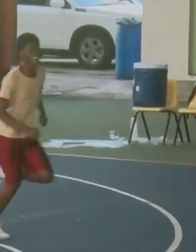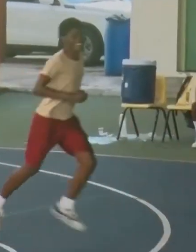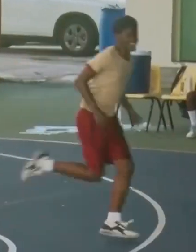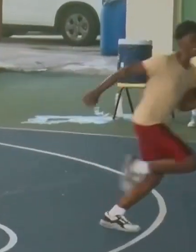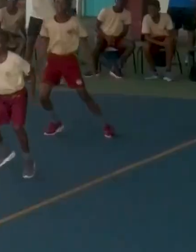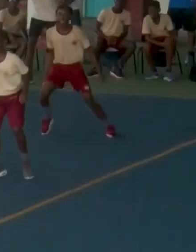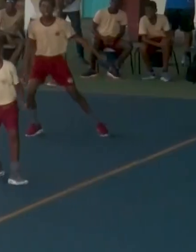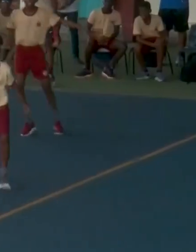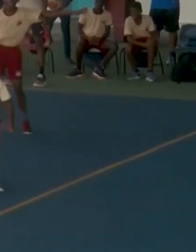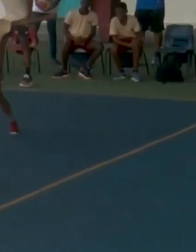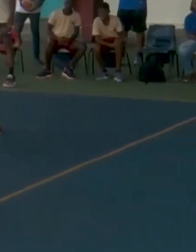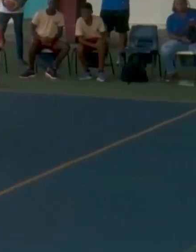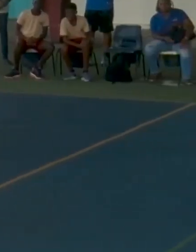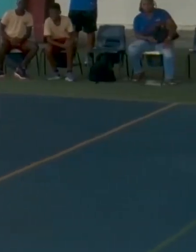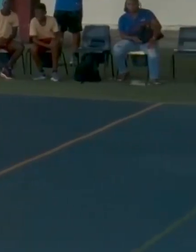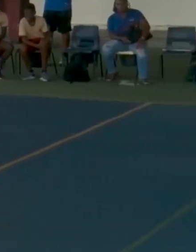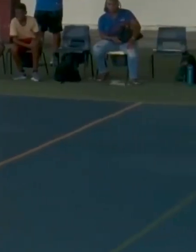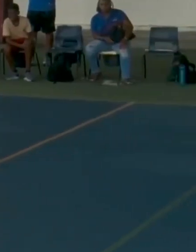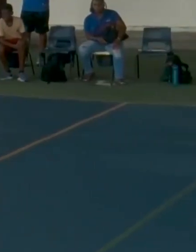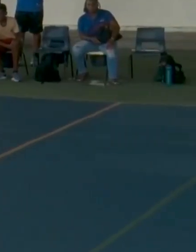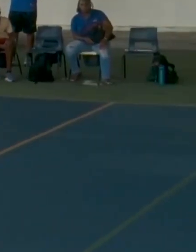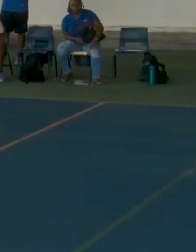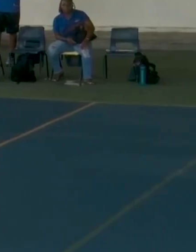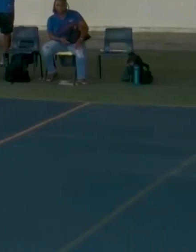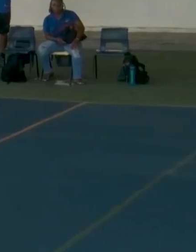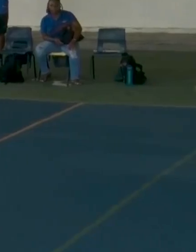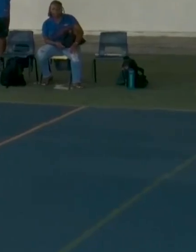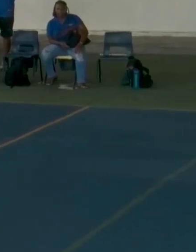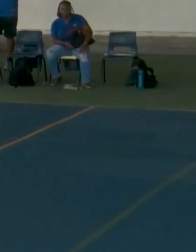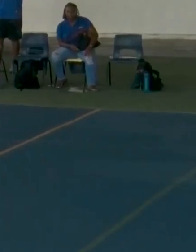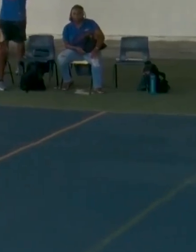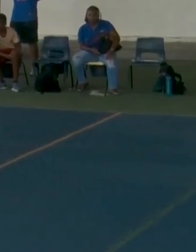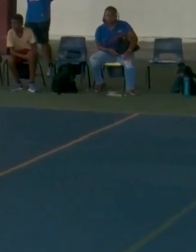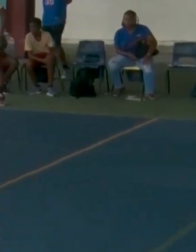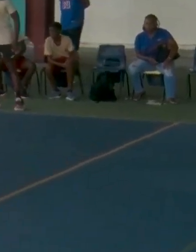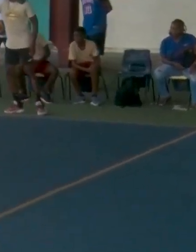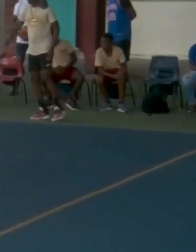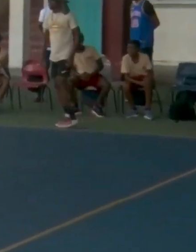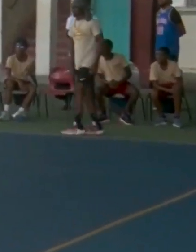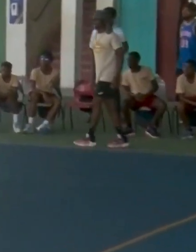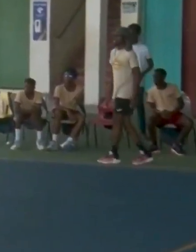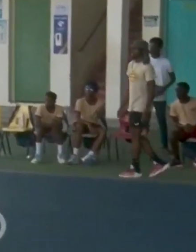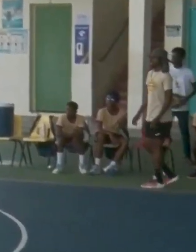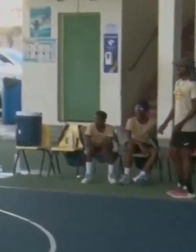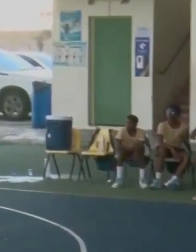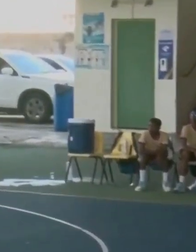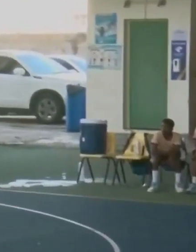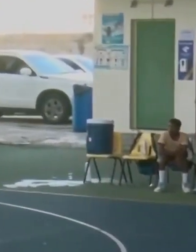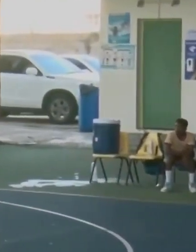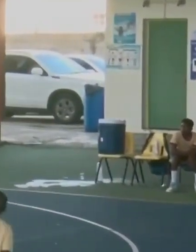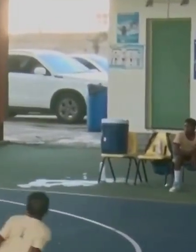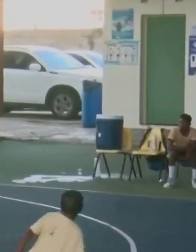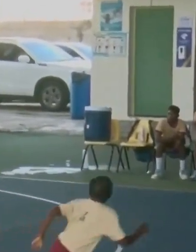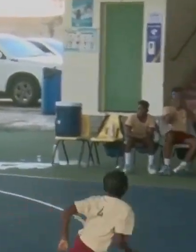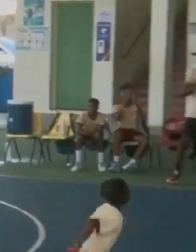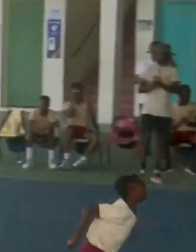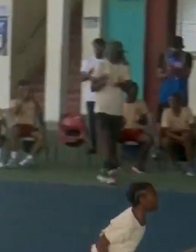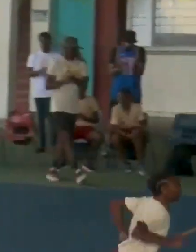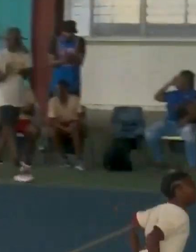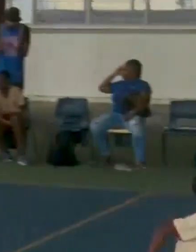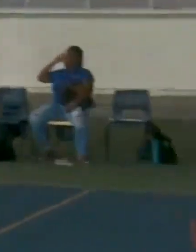jumper. The second basket was wonderfully set up. Daniel Toppin comes off the screen. Running shot, bang